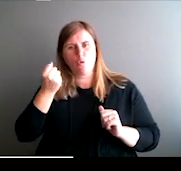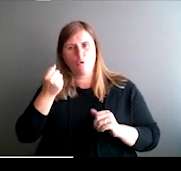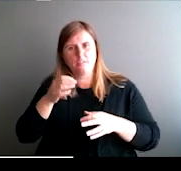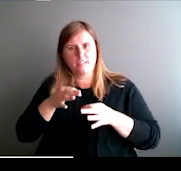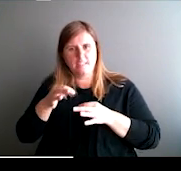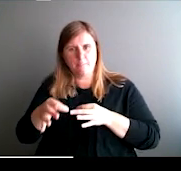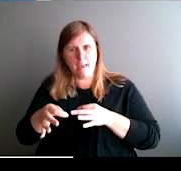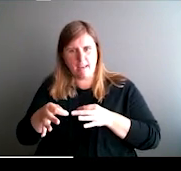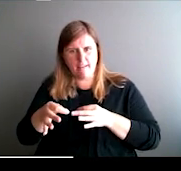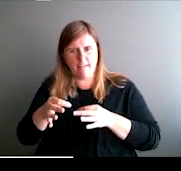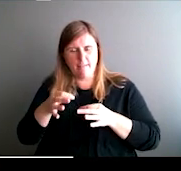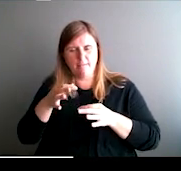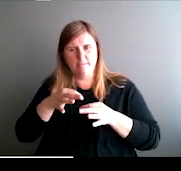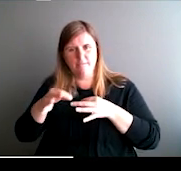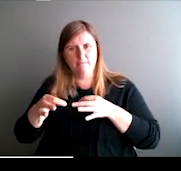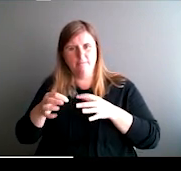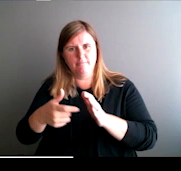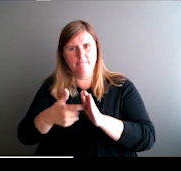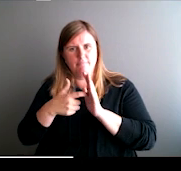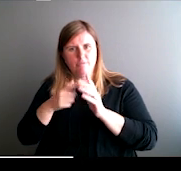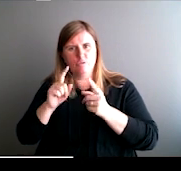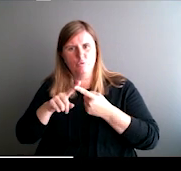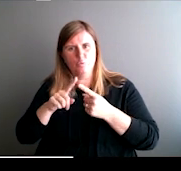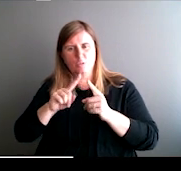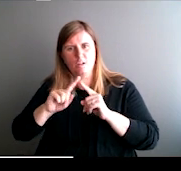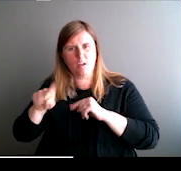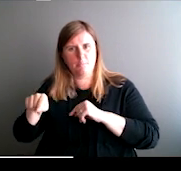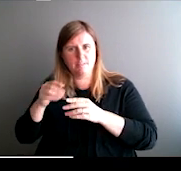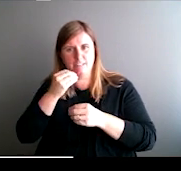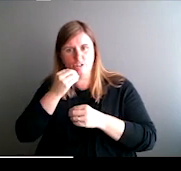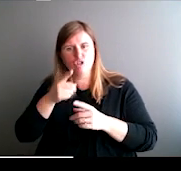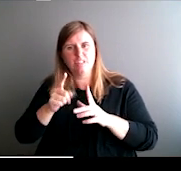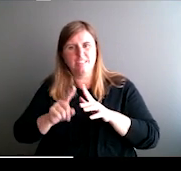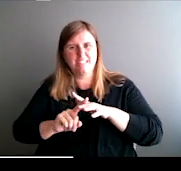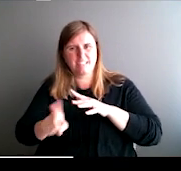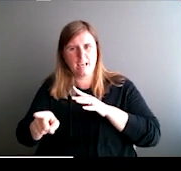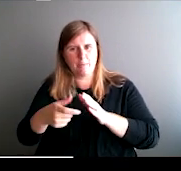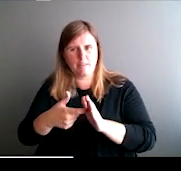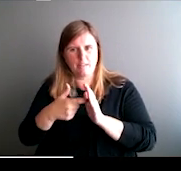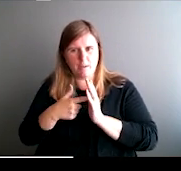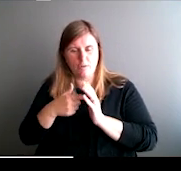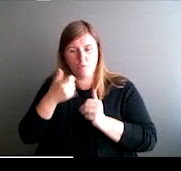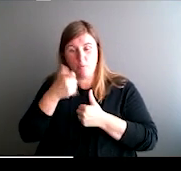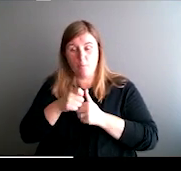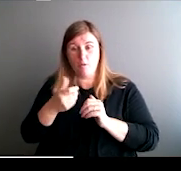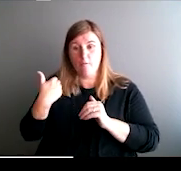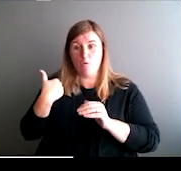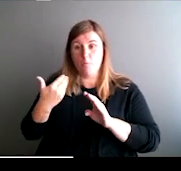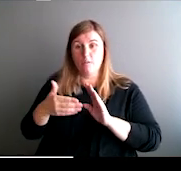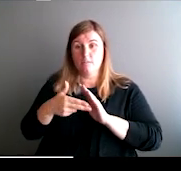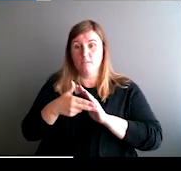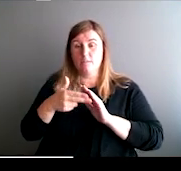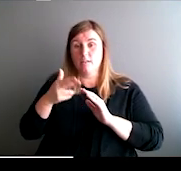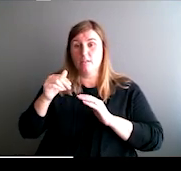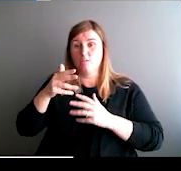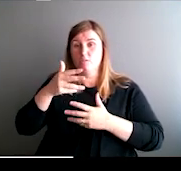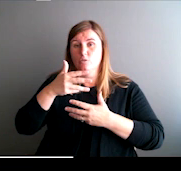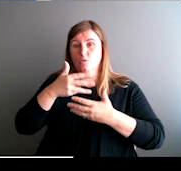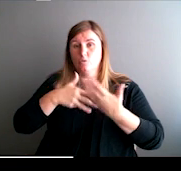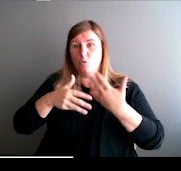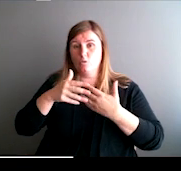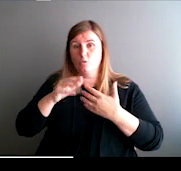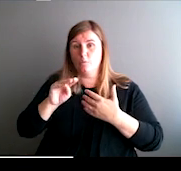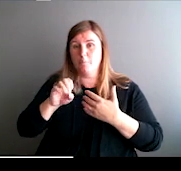to dinner. She is escaping a demand. If you recall the former slide, that's socially mediated